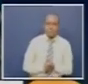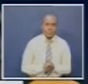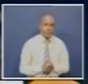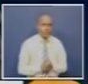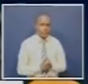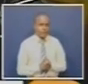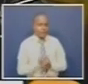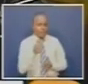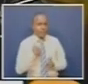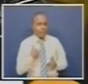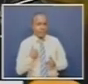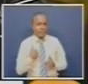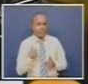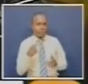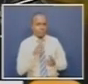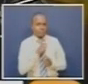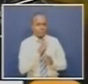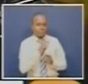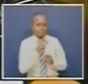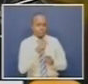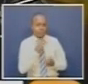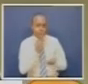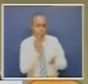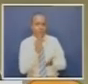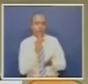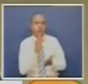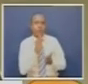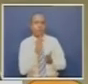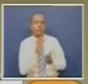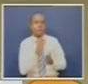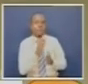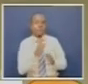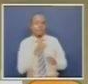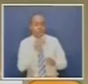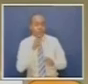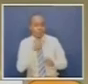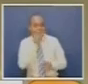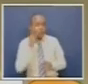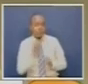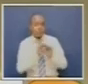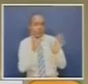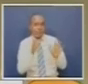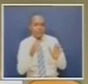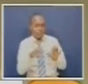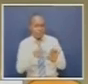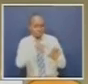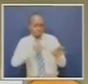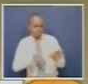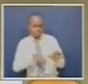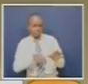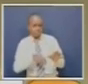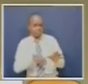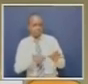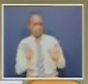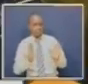I'm certain that Kalonzo is trying to put it clear that we cannot afford to be out of the government. Him himself has, you know... Is that what he's saying,